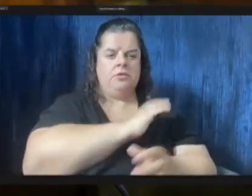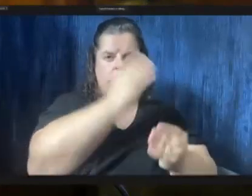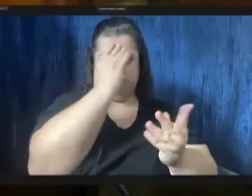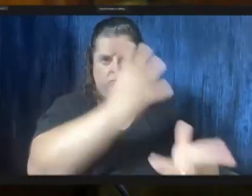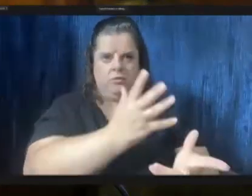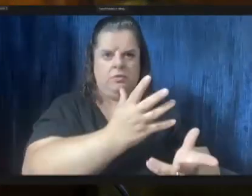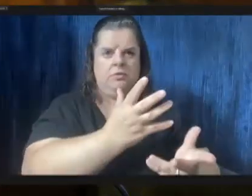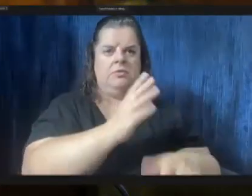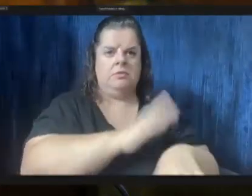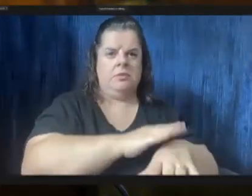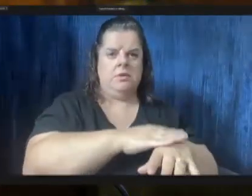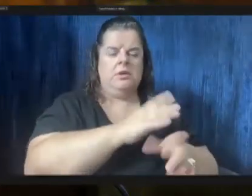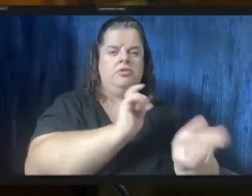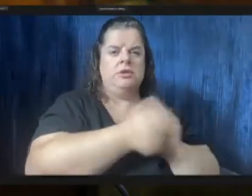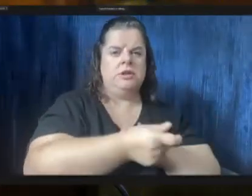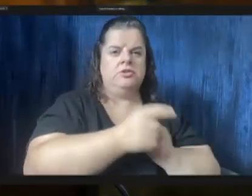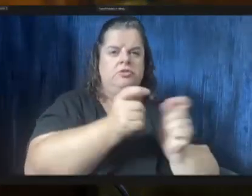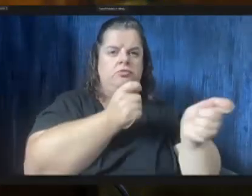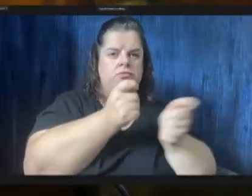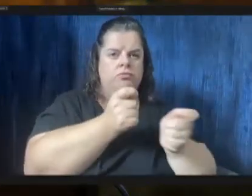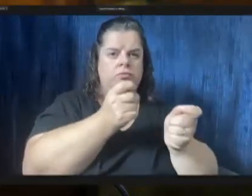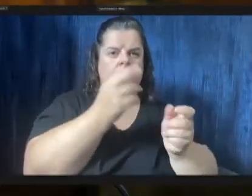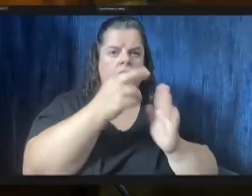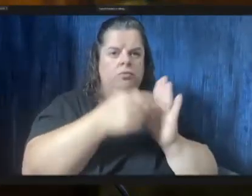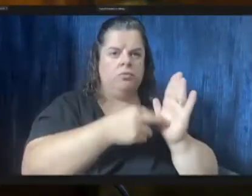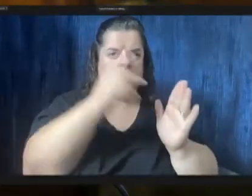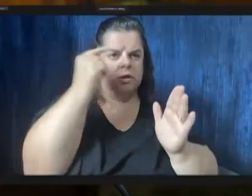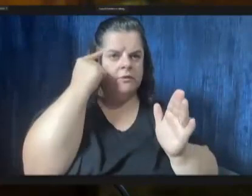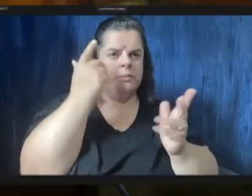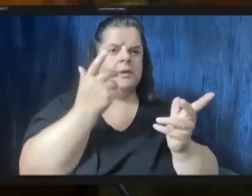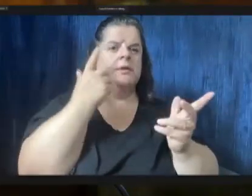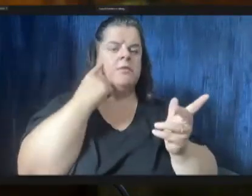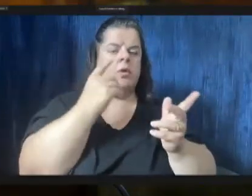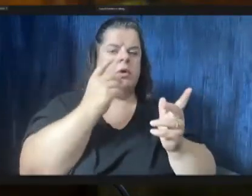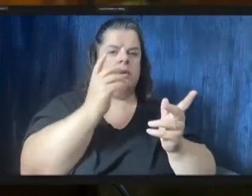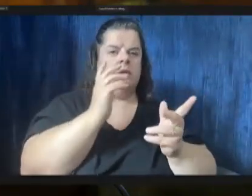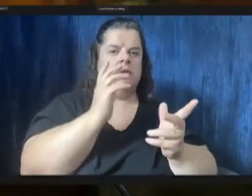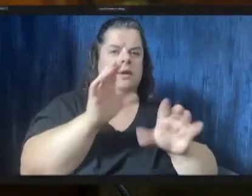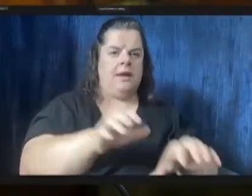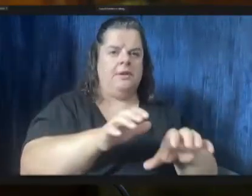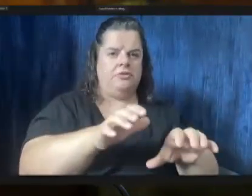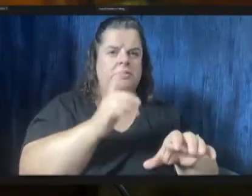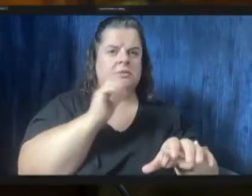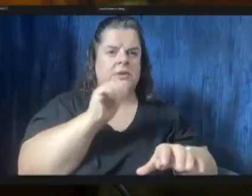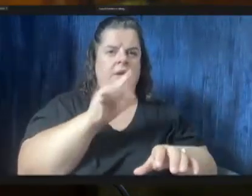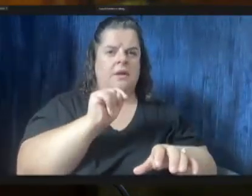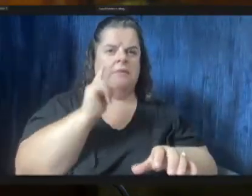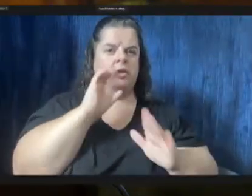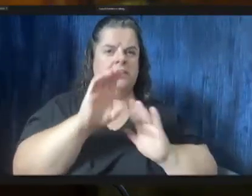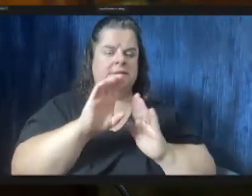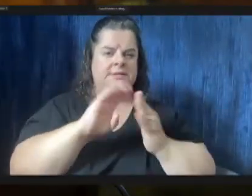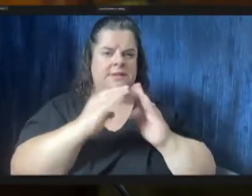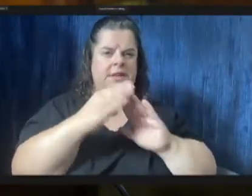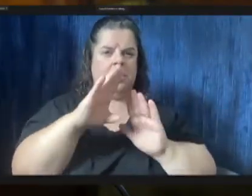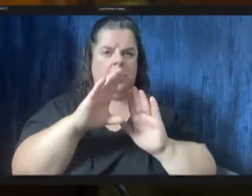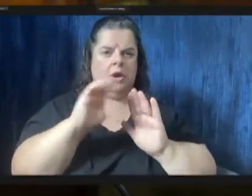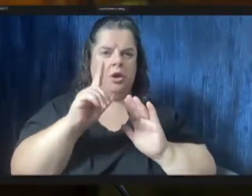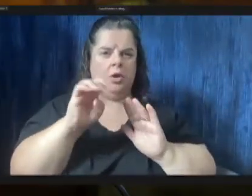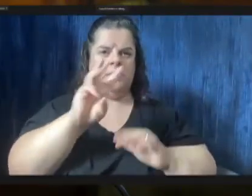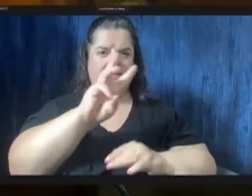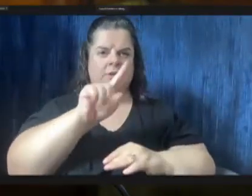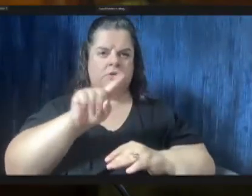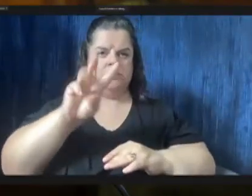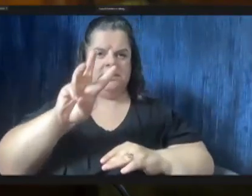changes to the regulations governing administration of the Act. In accordance with City Code 626.02,